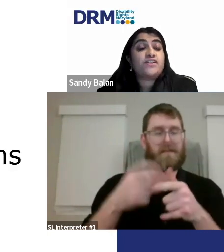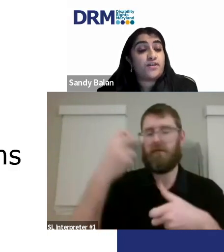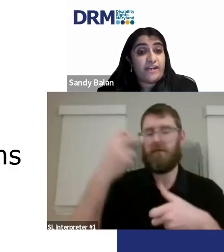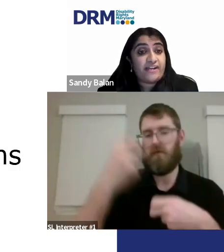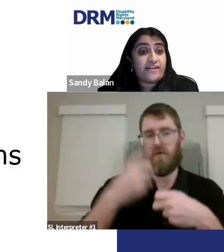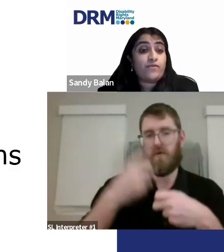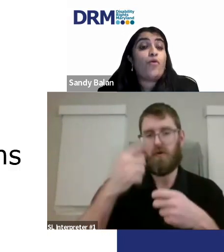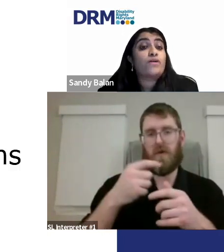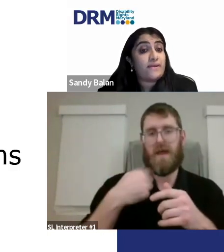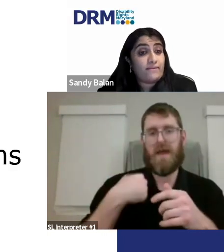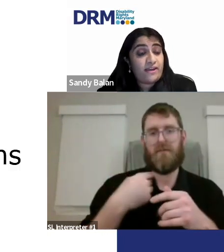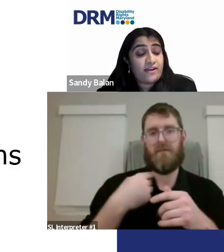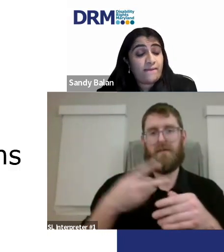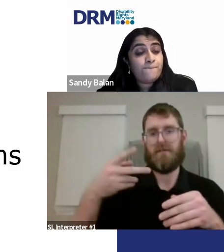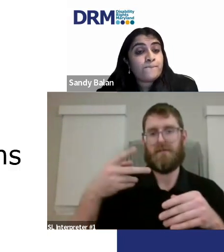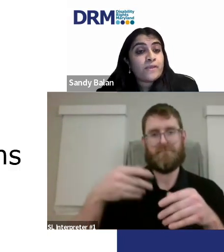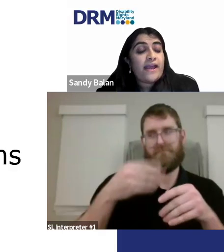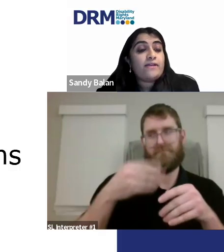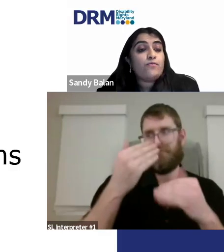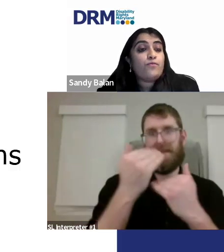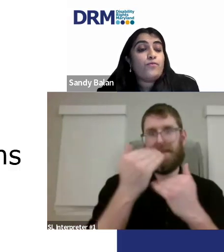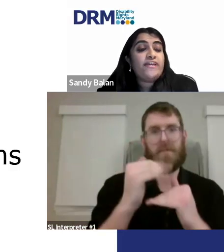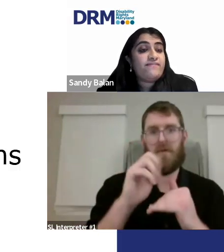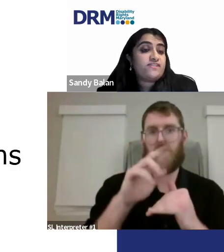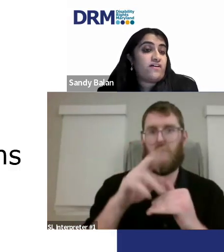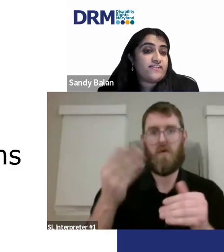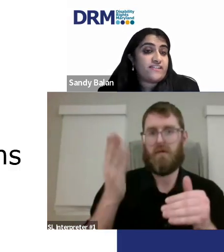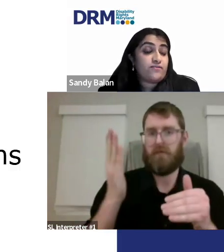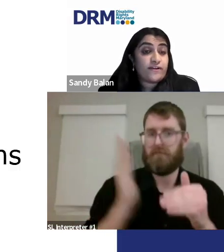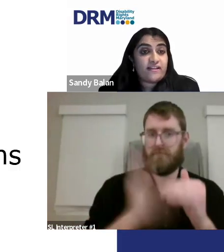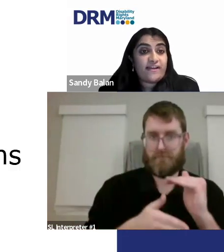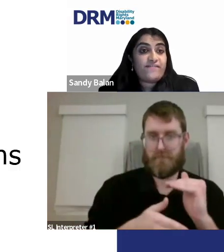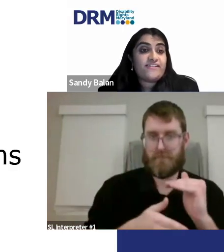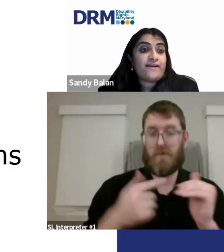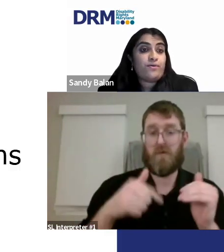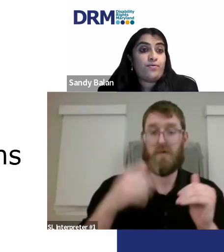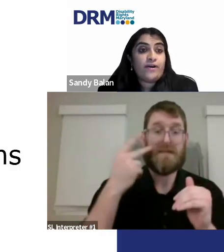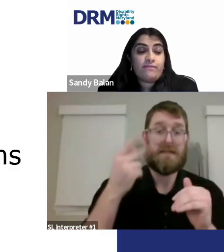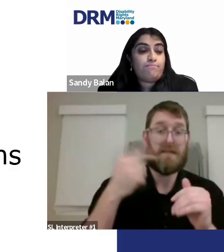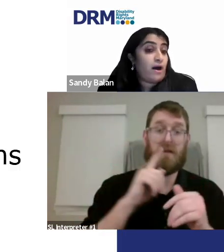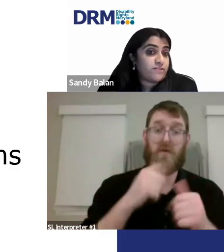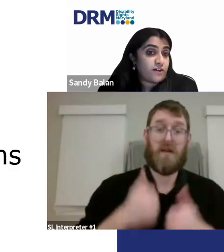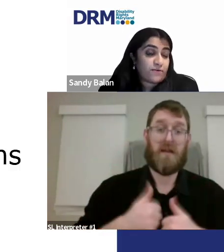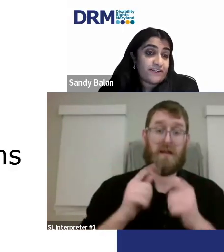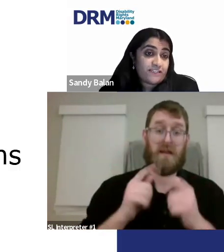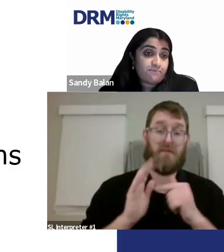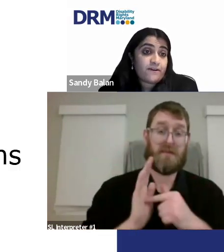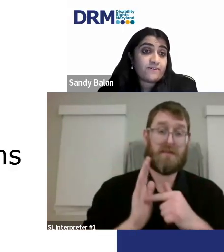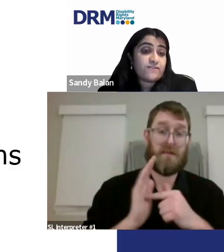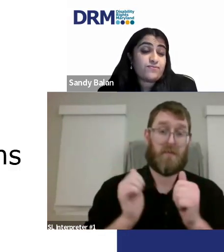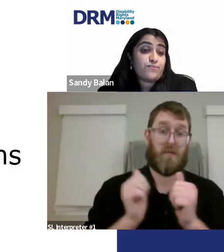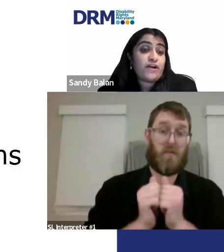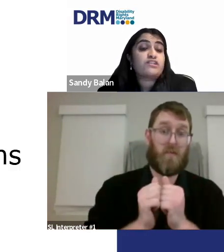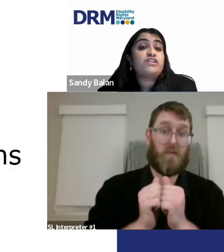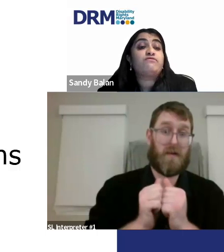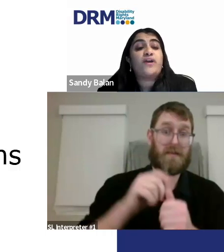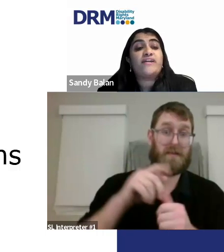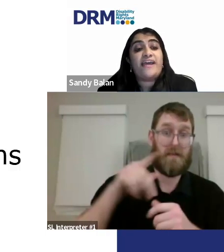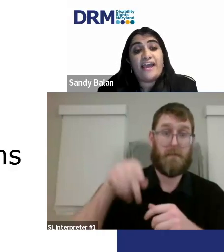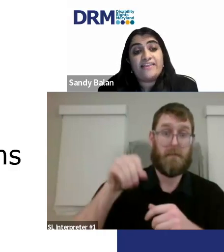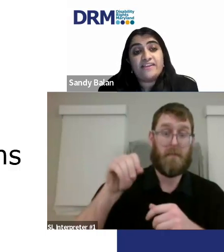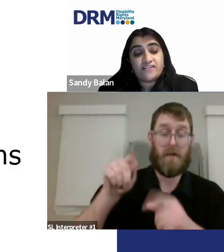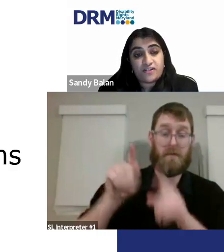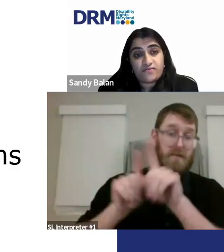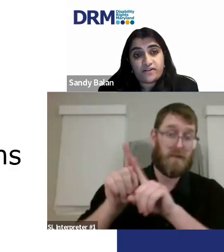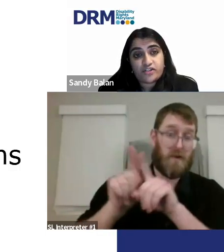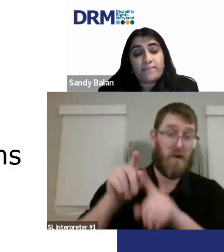difficult to get it terminated or limited. And we even saw this in a real life example with pop star Britney Spears, where she was